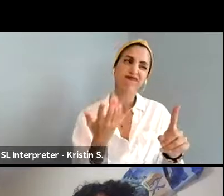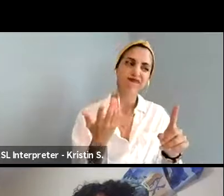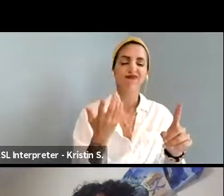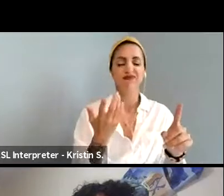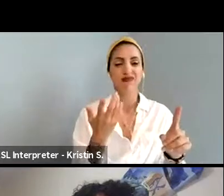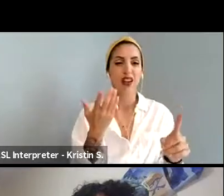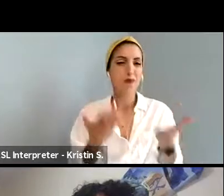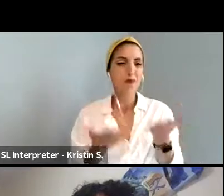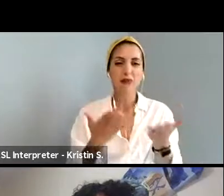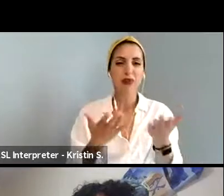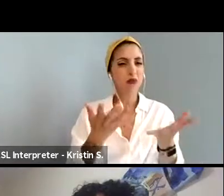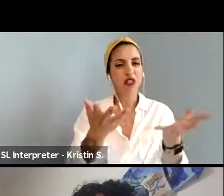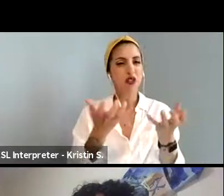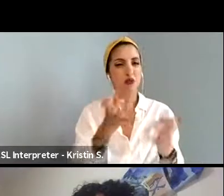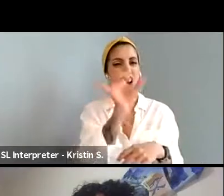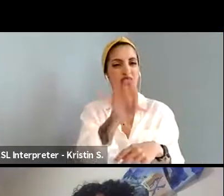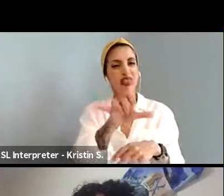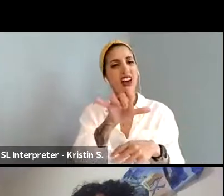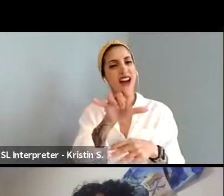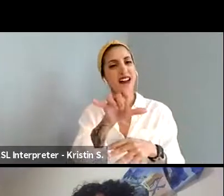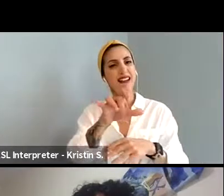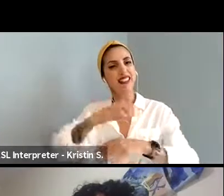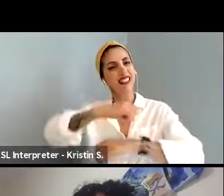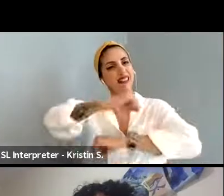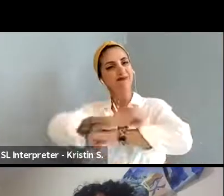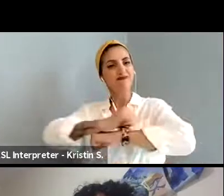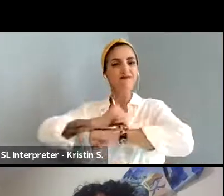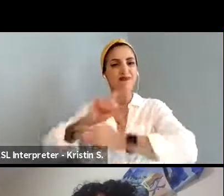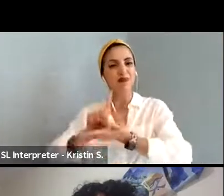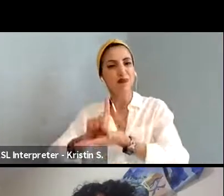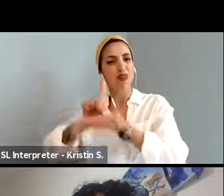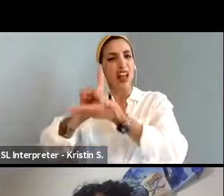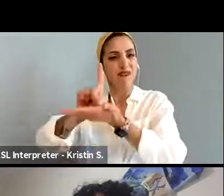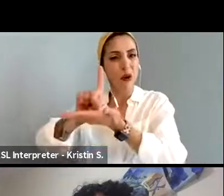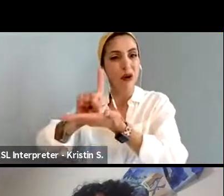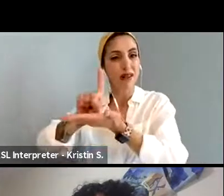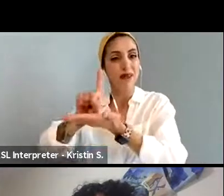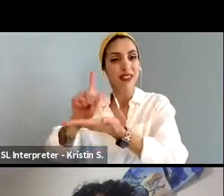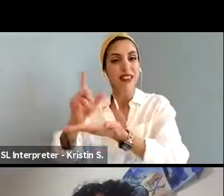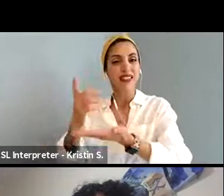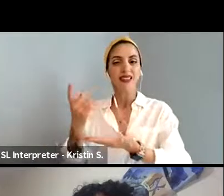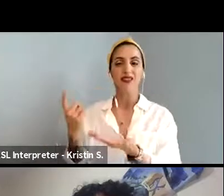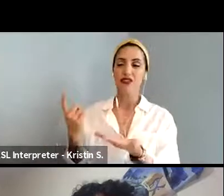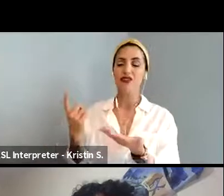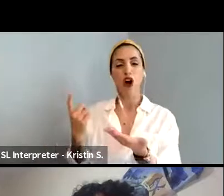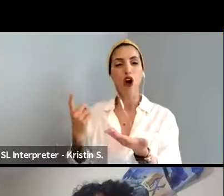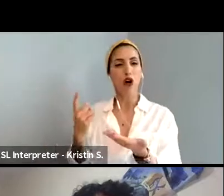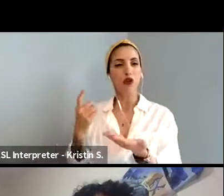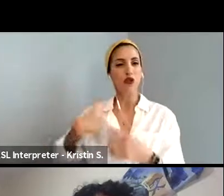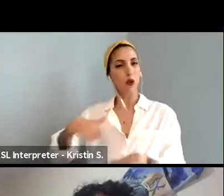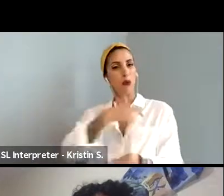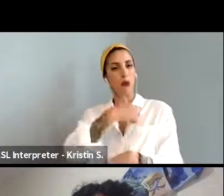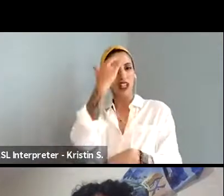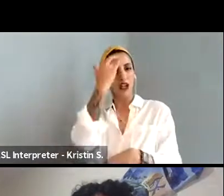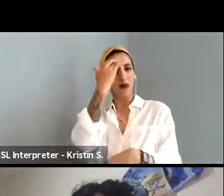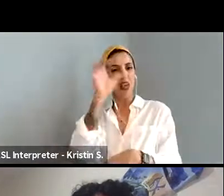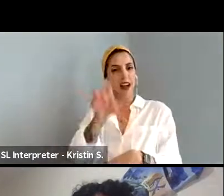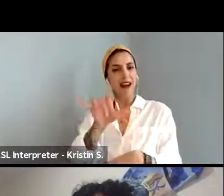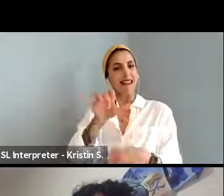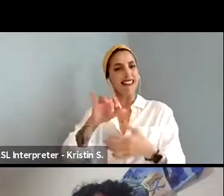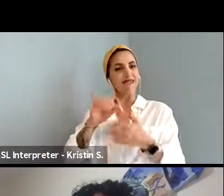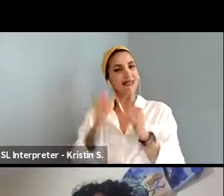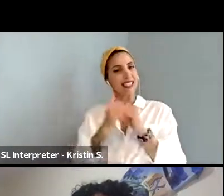a platform to be able to share? And so the ways that everyone knows that, and we can all start to work together and create a new future,